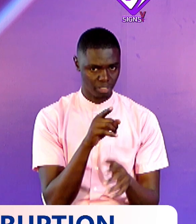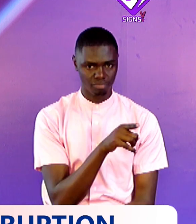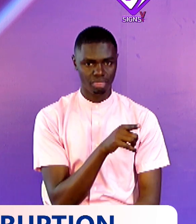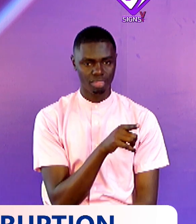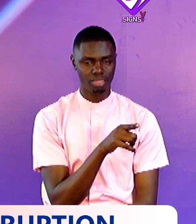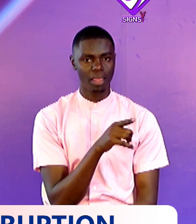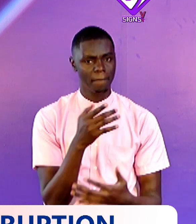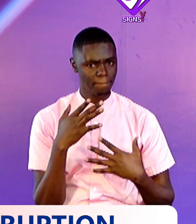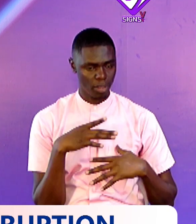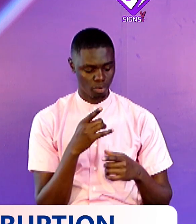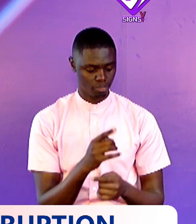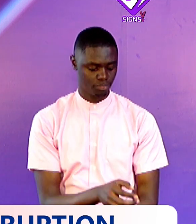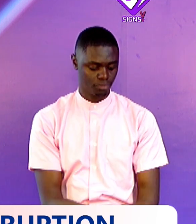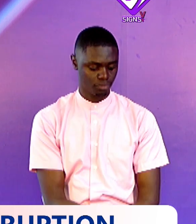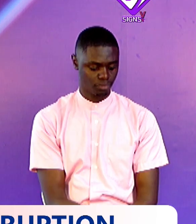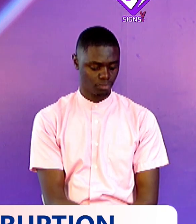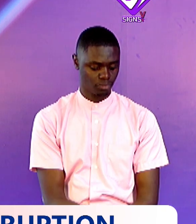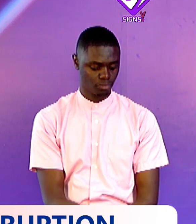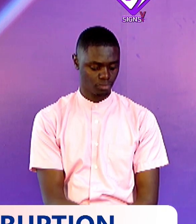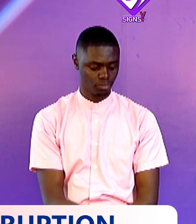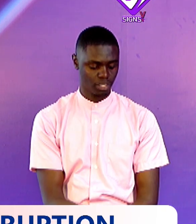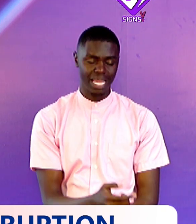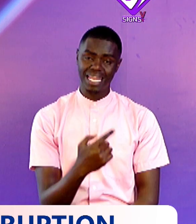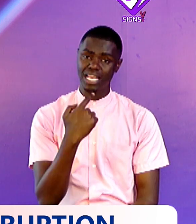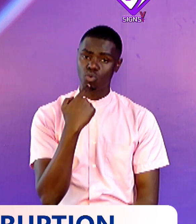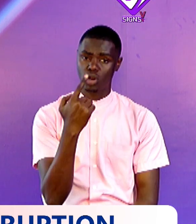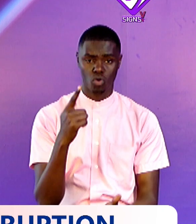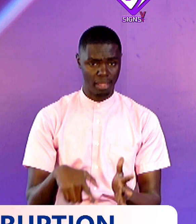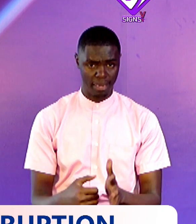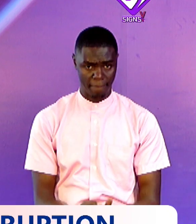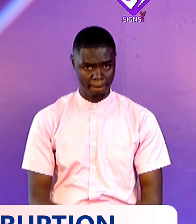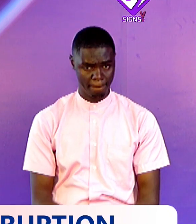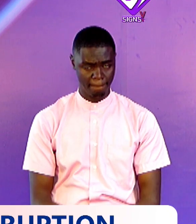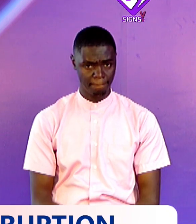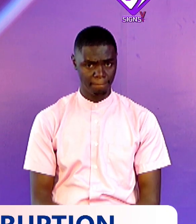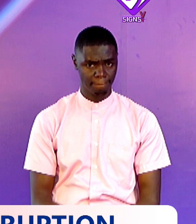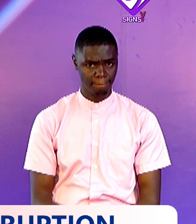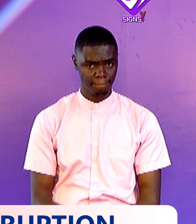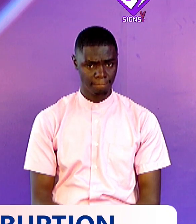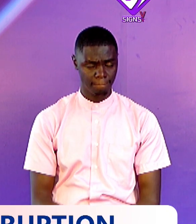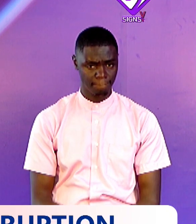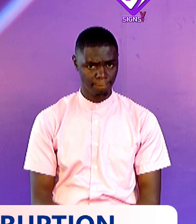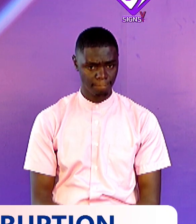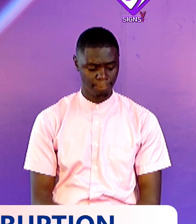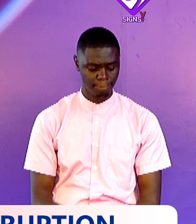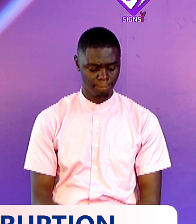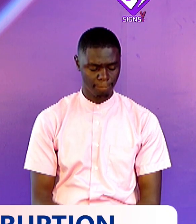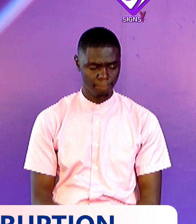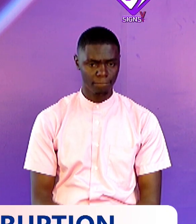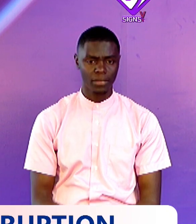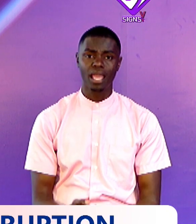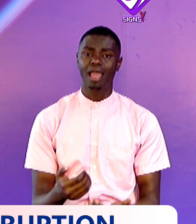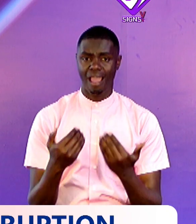Because this is, okay, I was telling you because reason to this is I have the